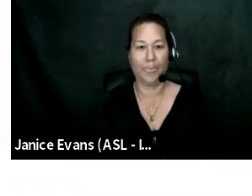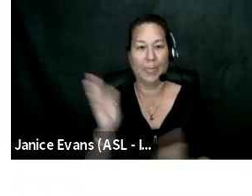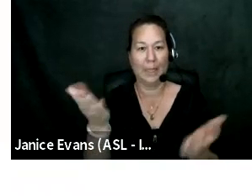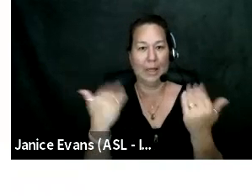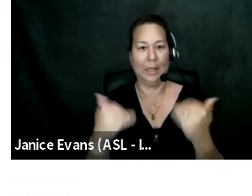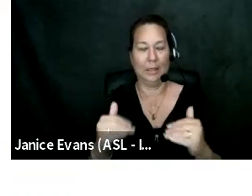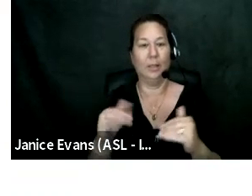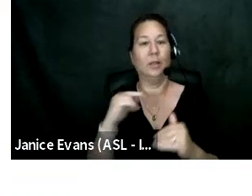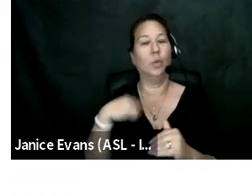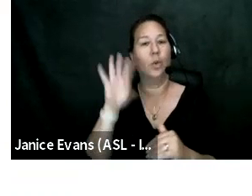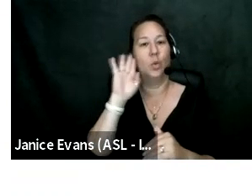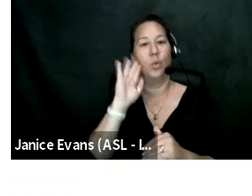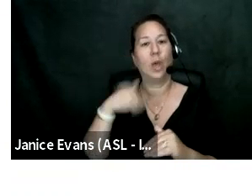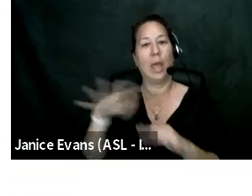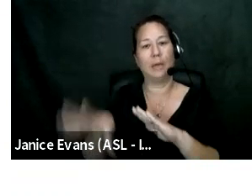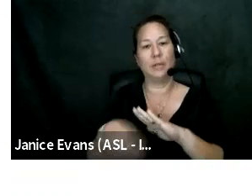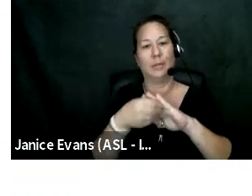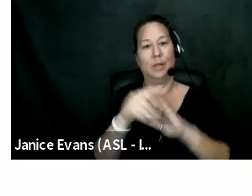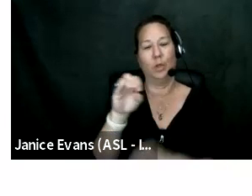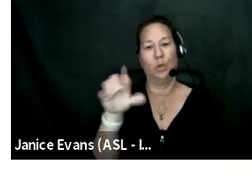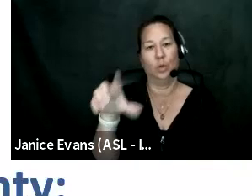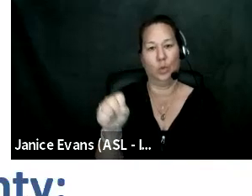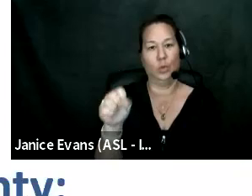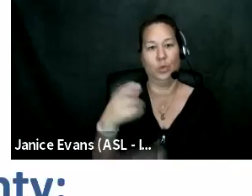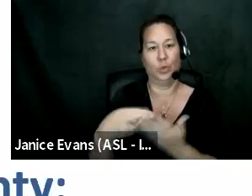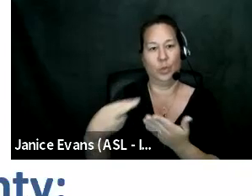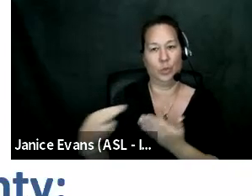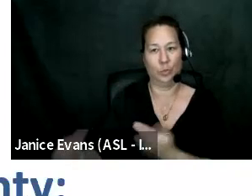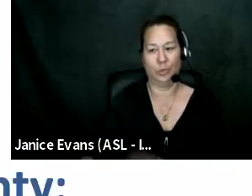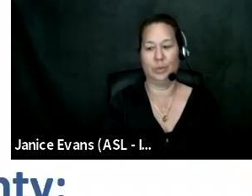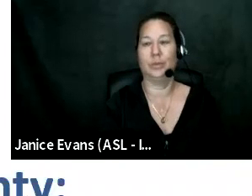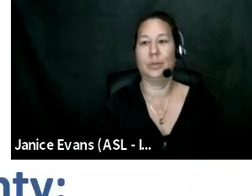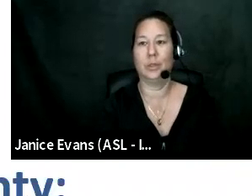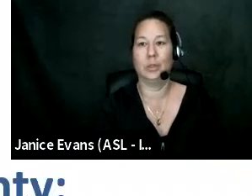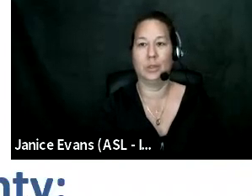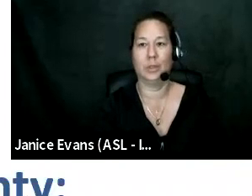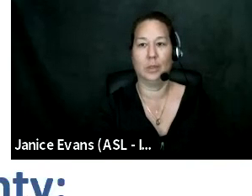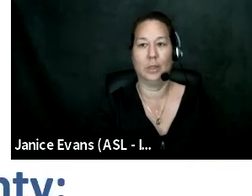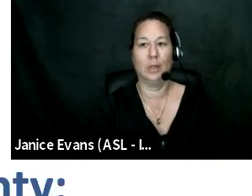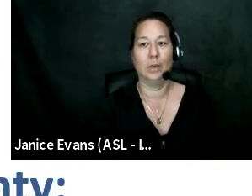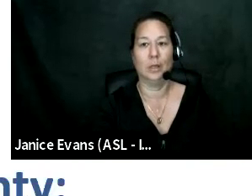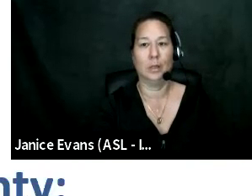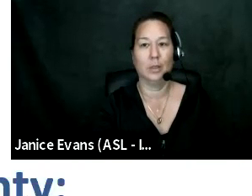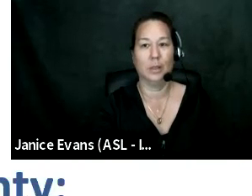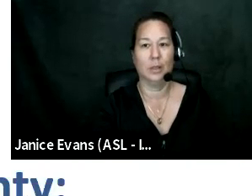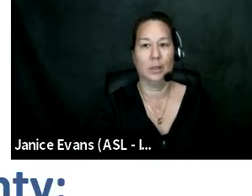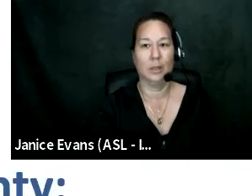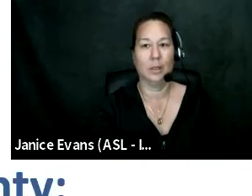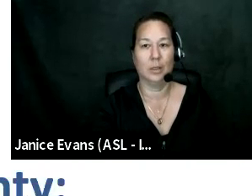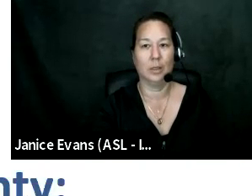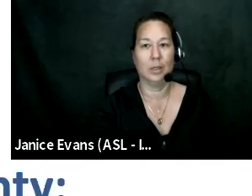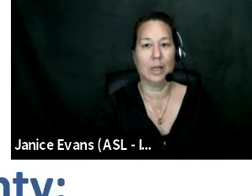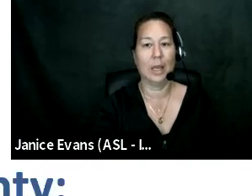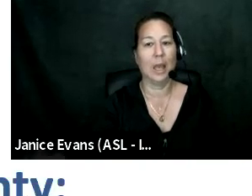some additional tools and resources that we would like to share with you.